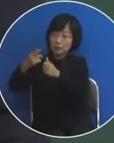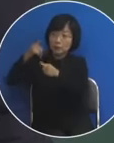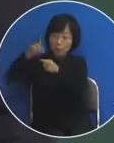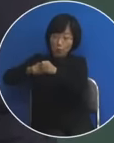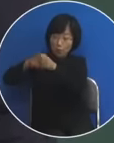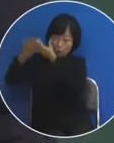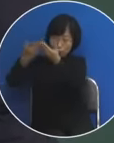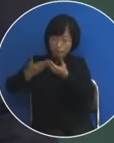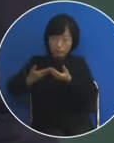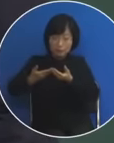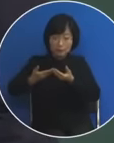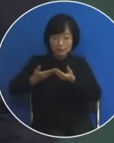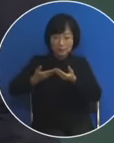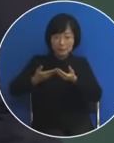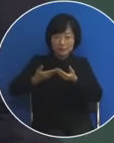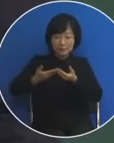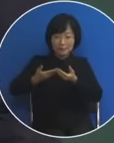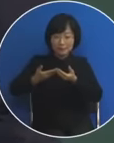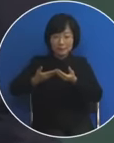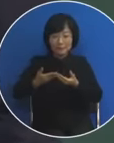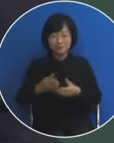given to you, the second one.